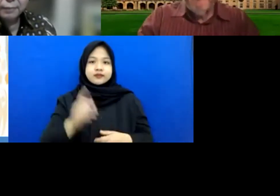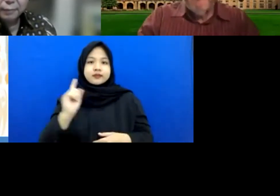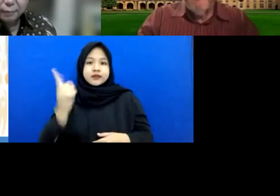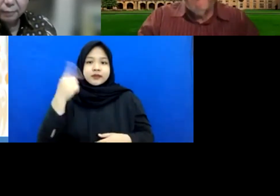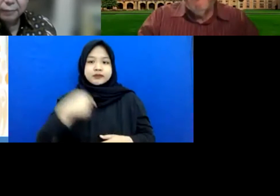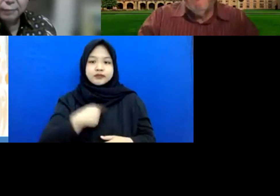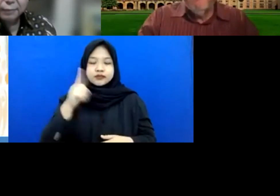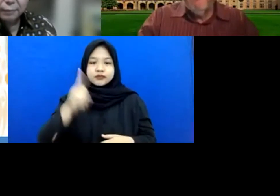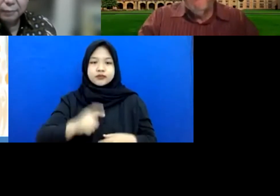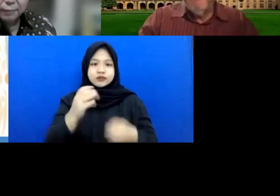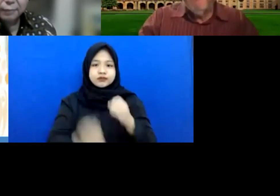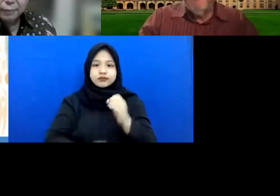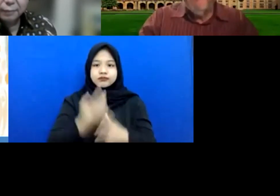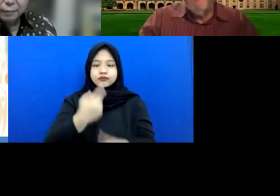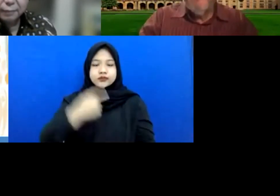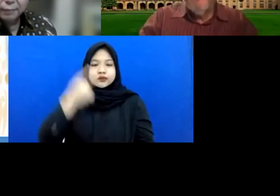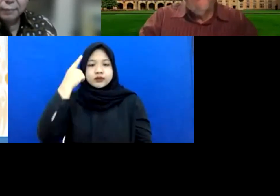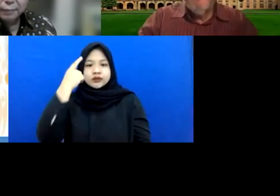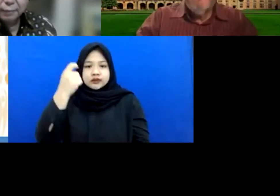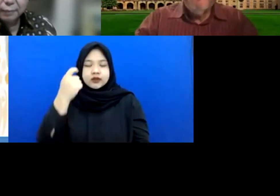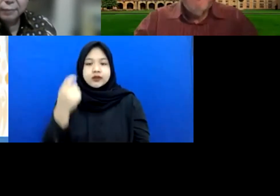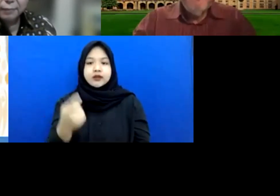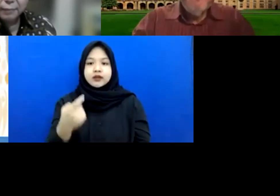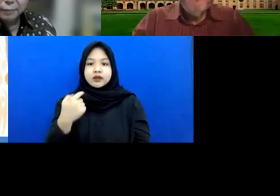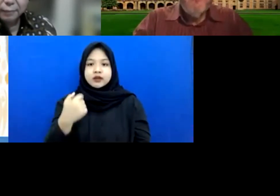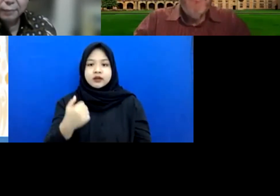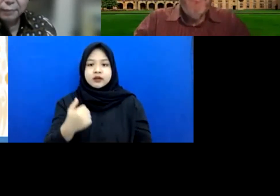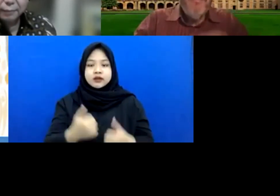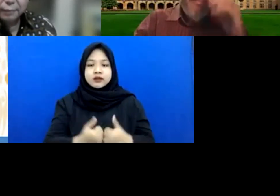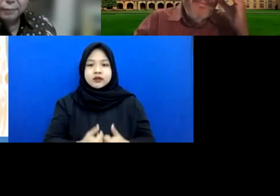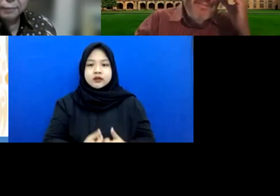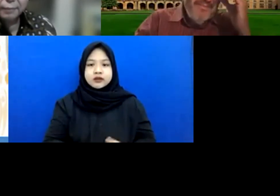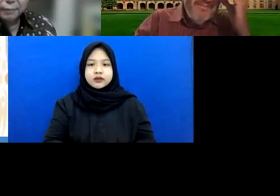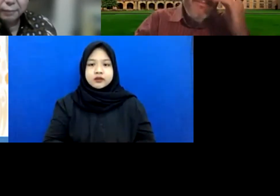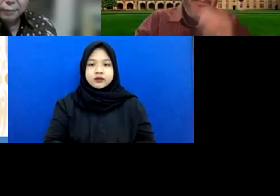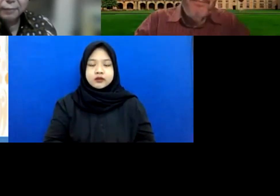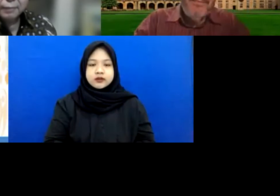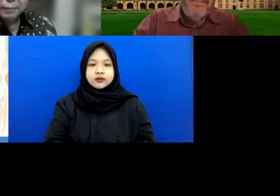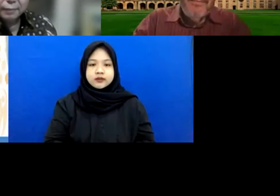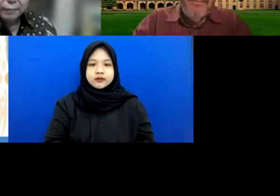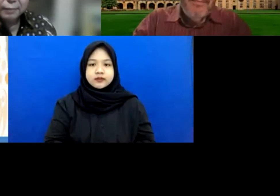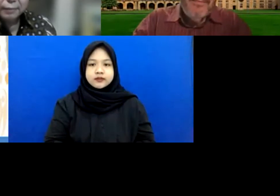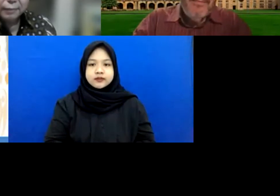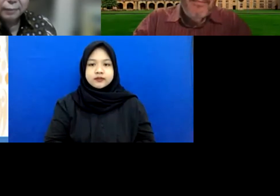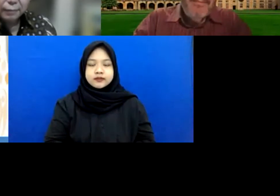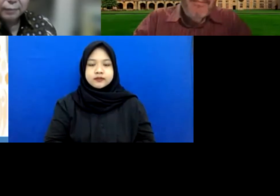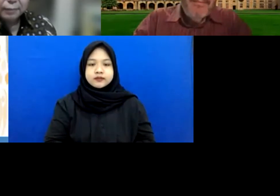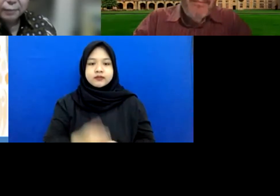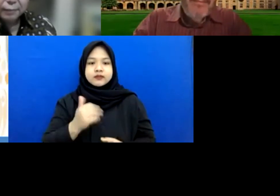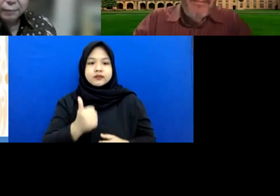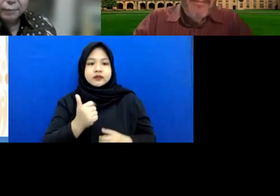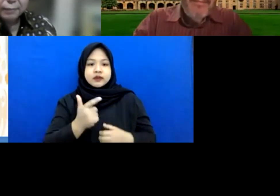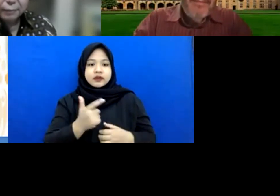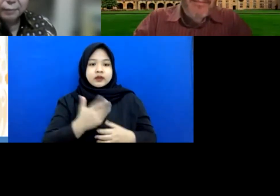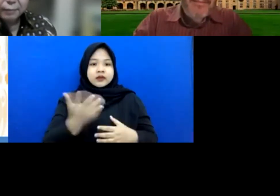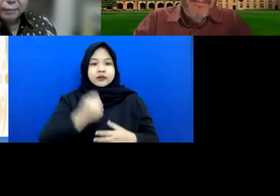believe we will get bigger and better next time with our new